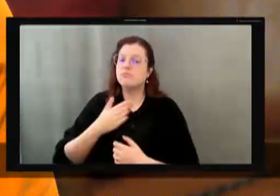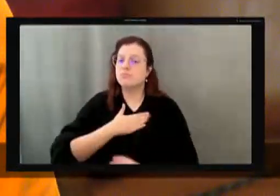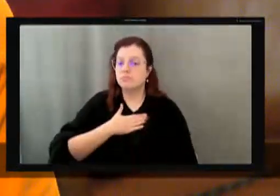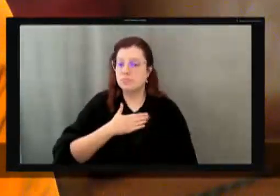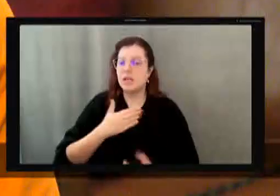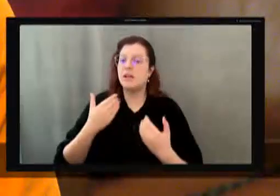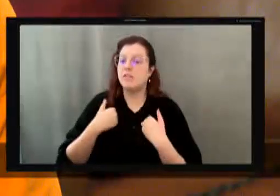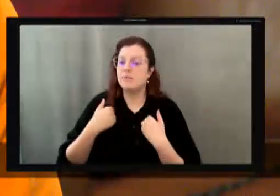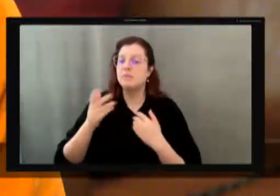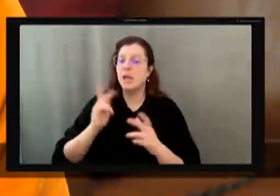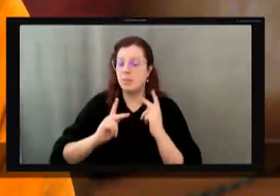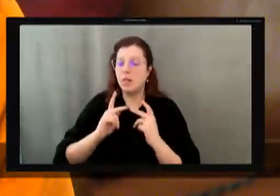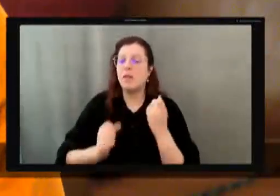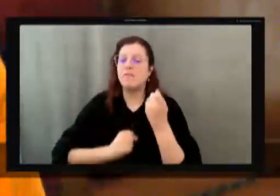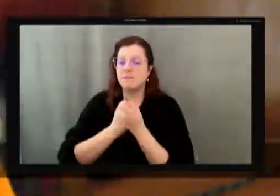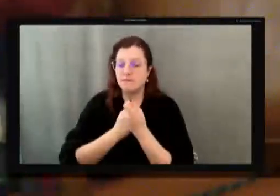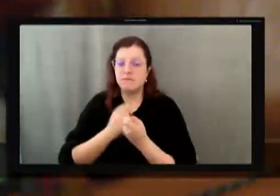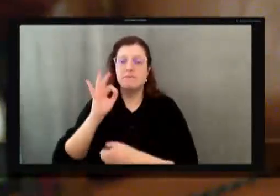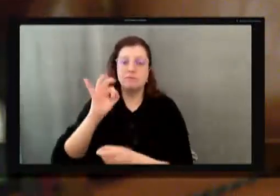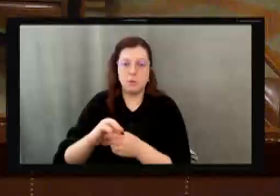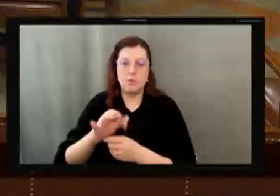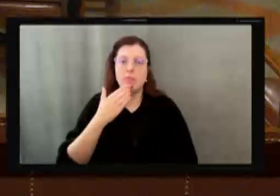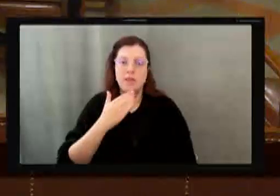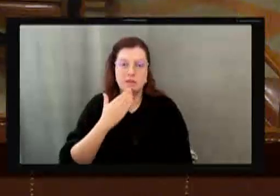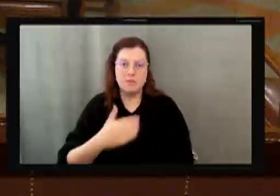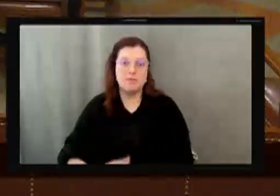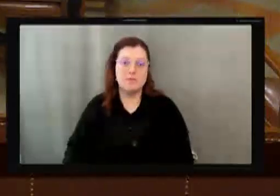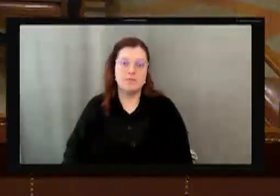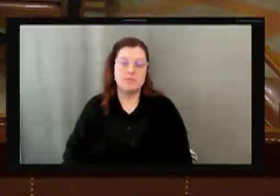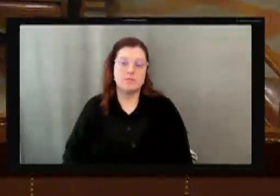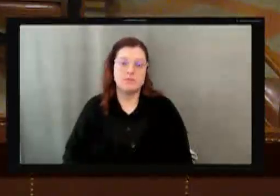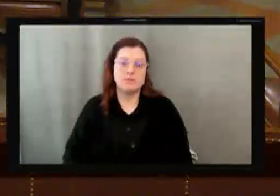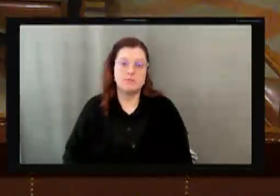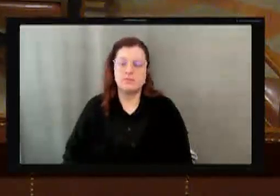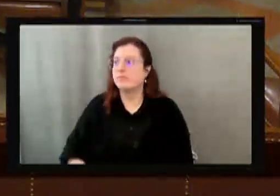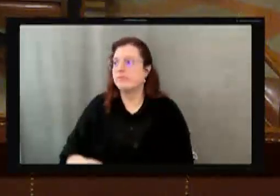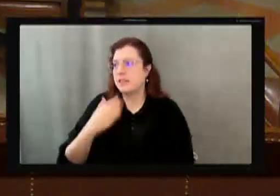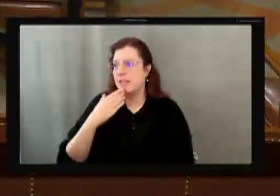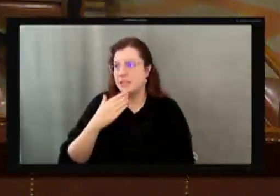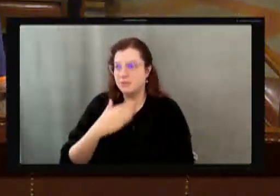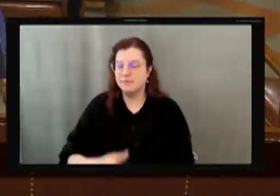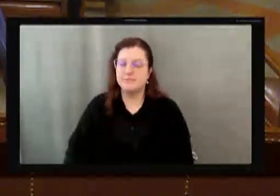to advocate and vote. Thank you. Thank you.